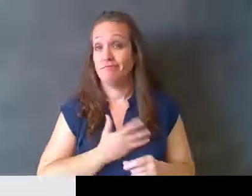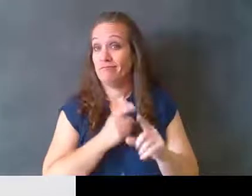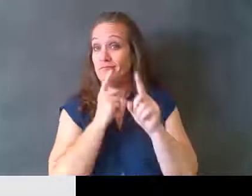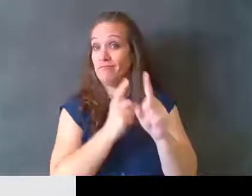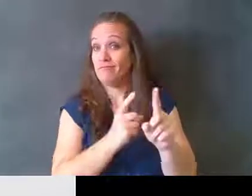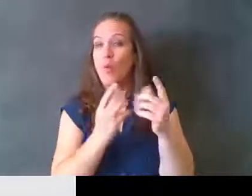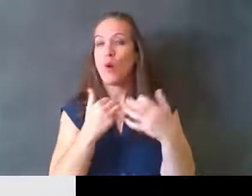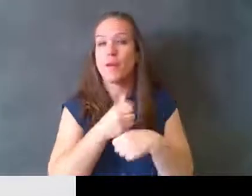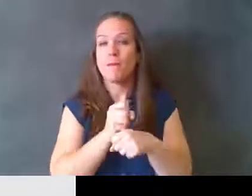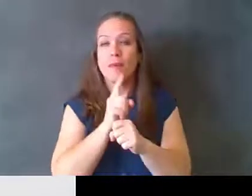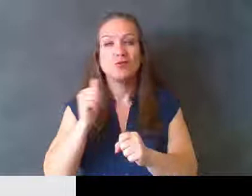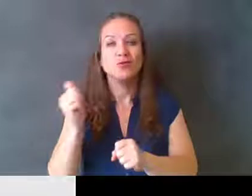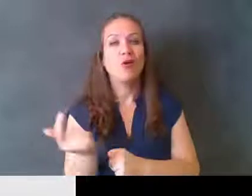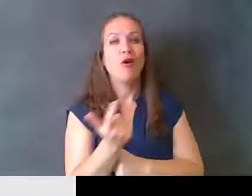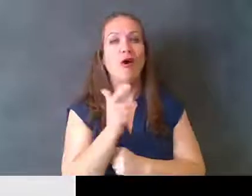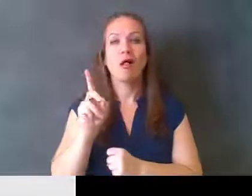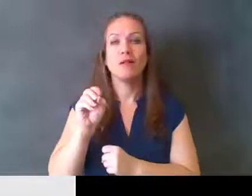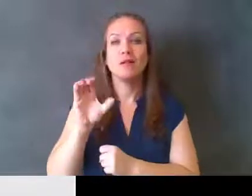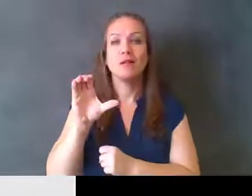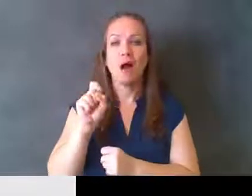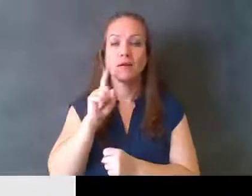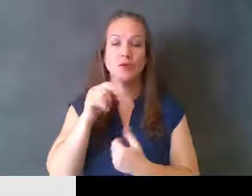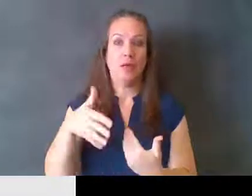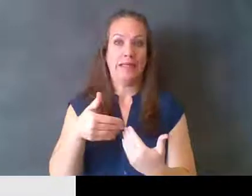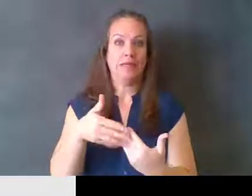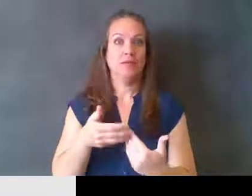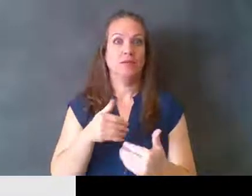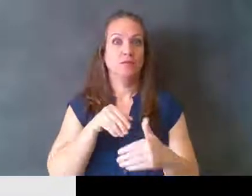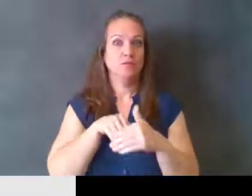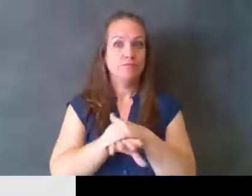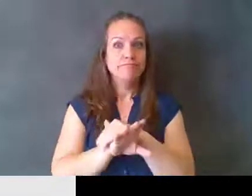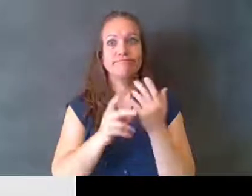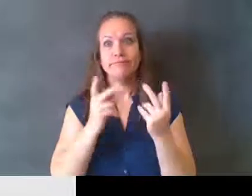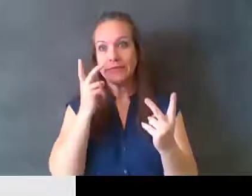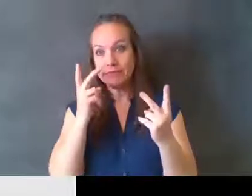our documents easy to use for folks who use a screen reader.